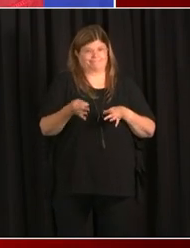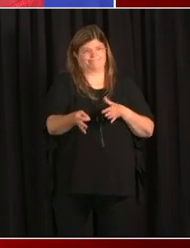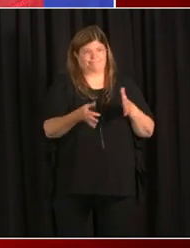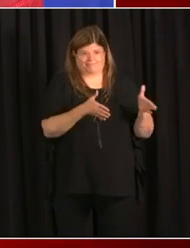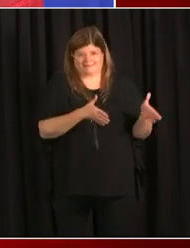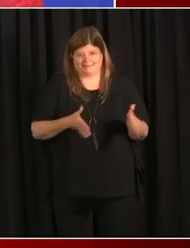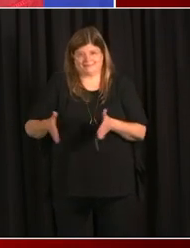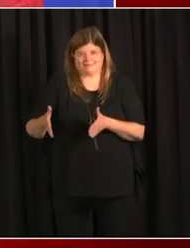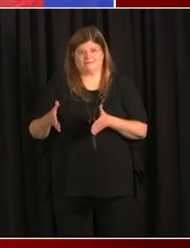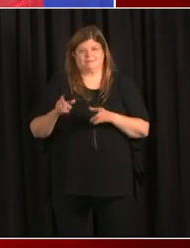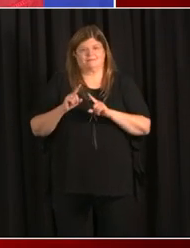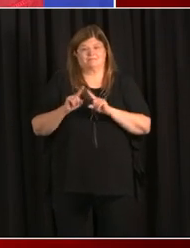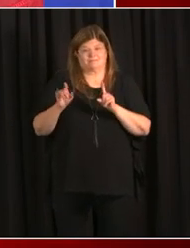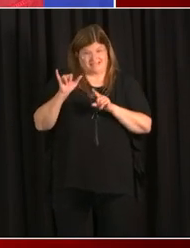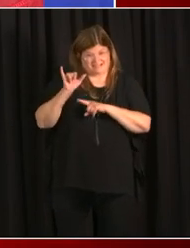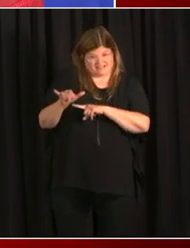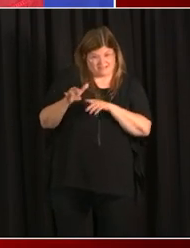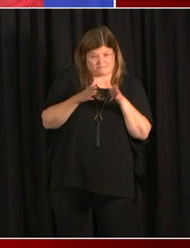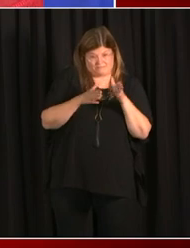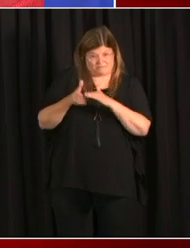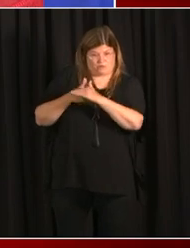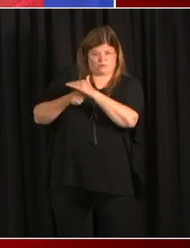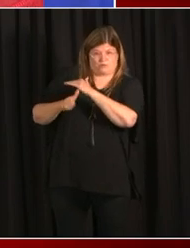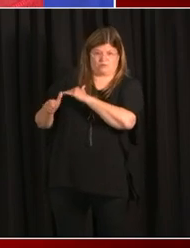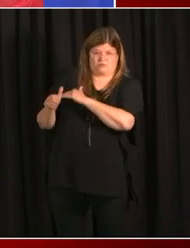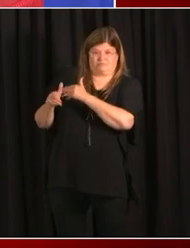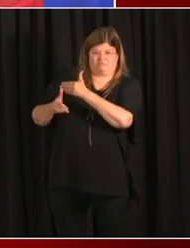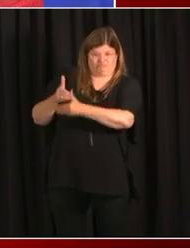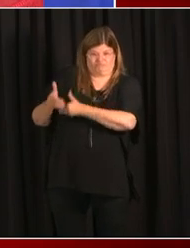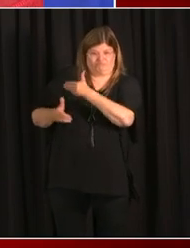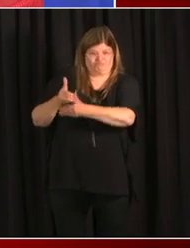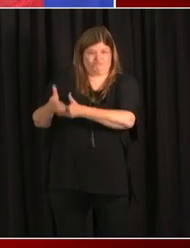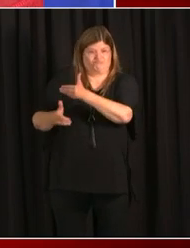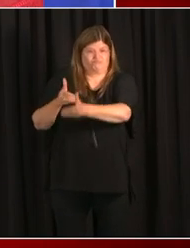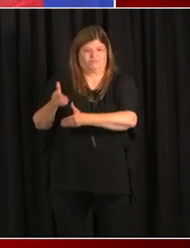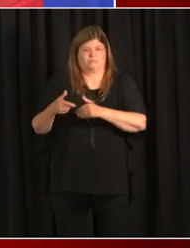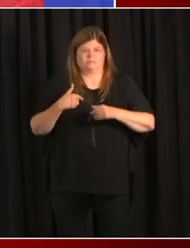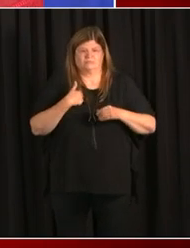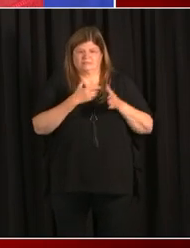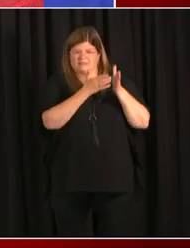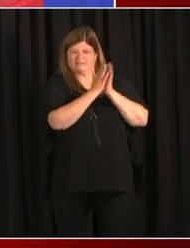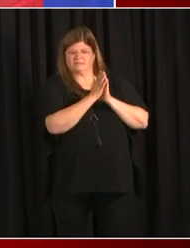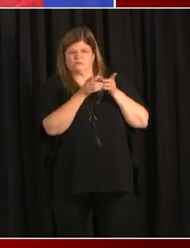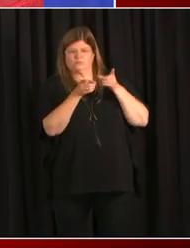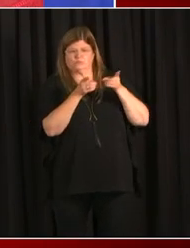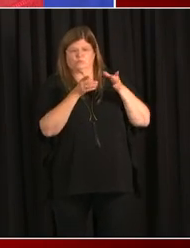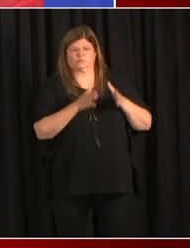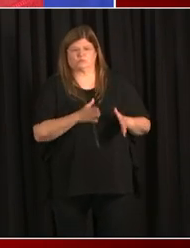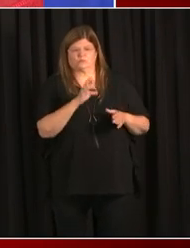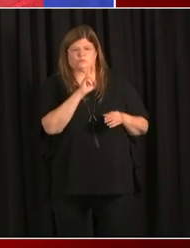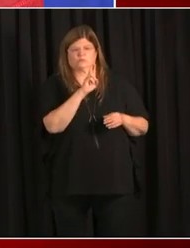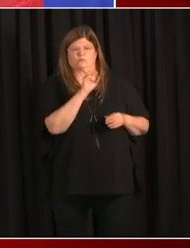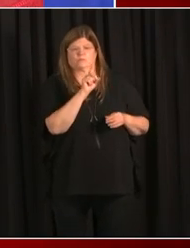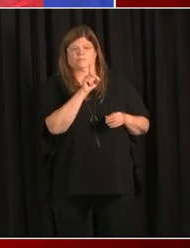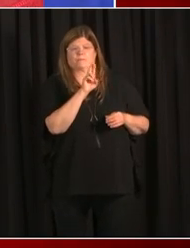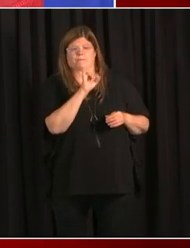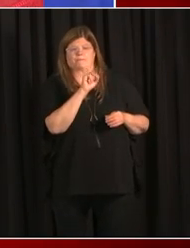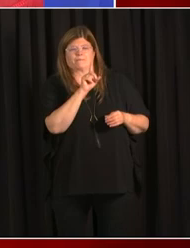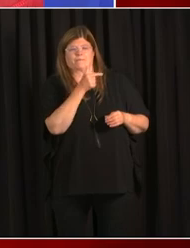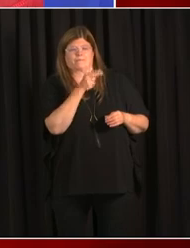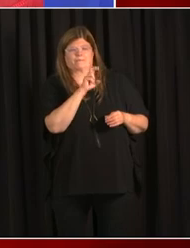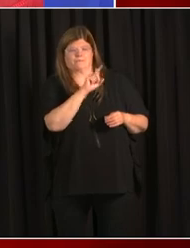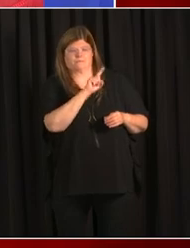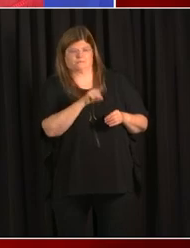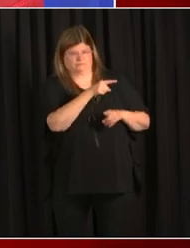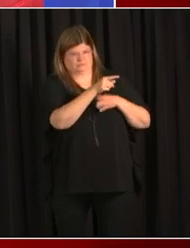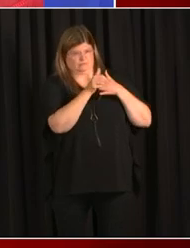planning, but that planning is underway nonetheless. So I want to ask Director Rodriguez, who leads DCHCMA, to